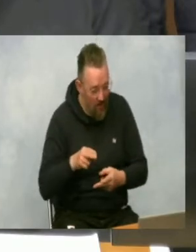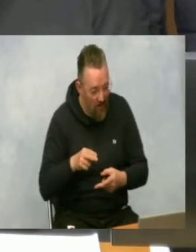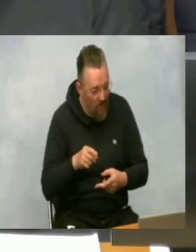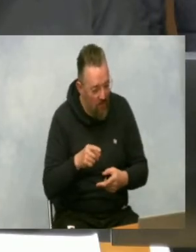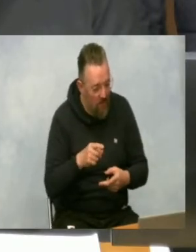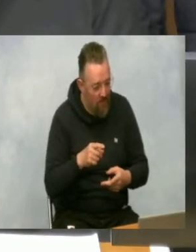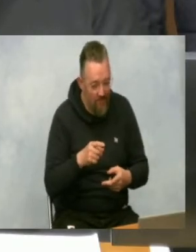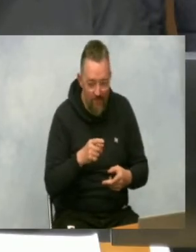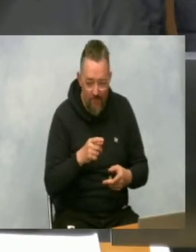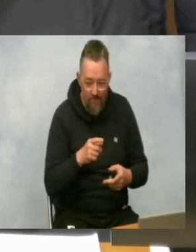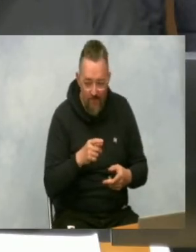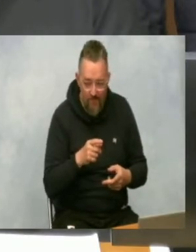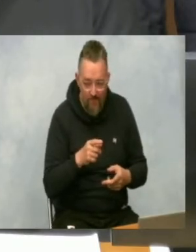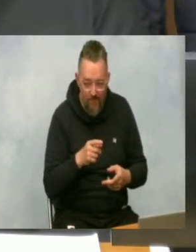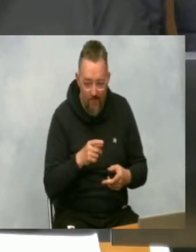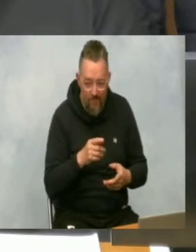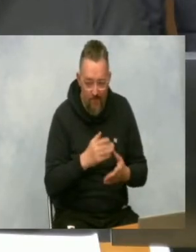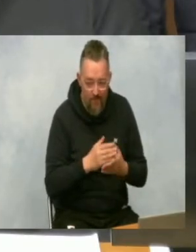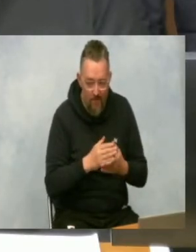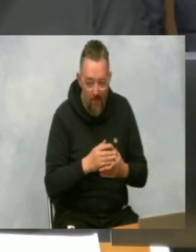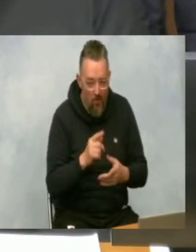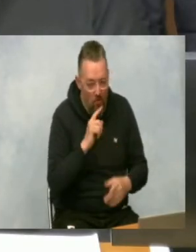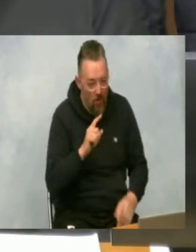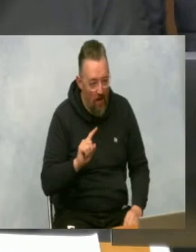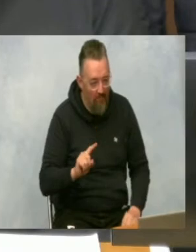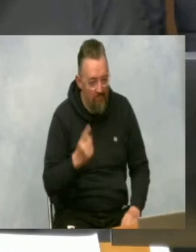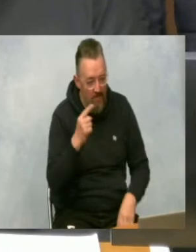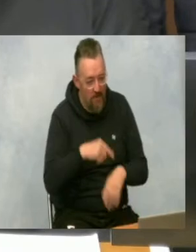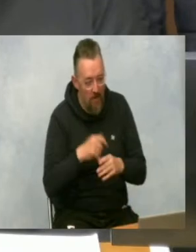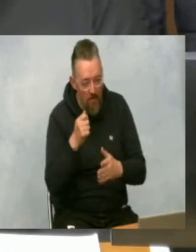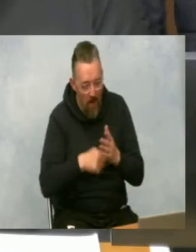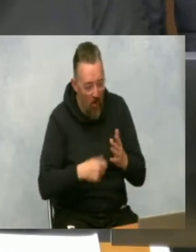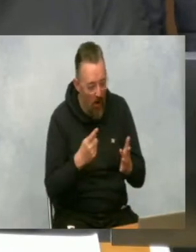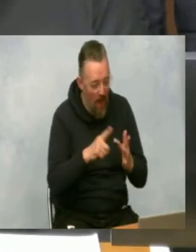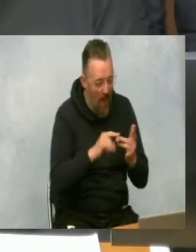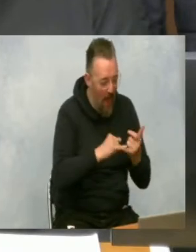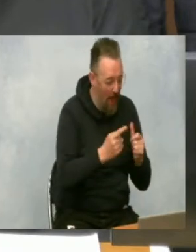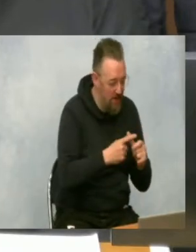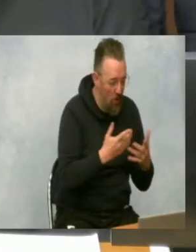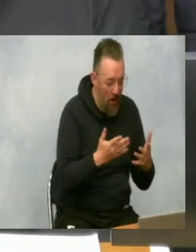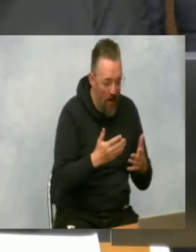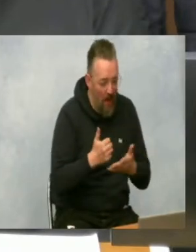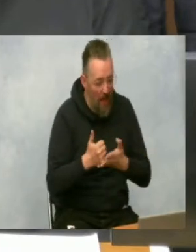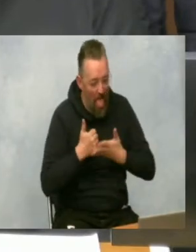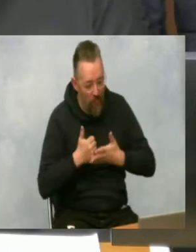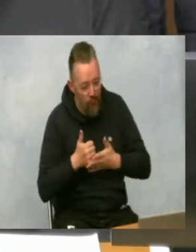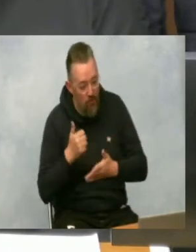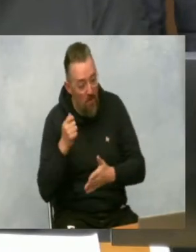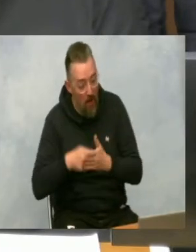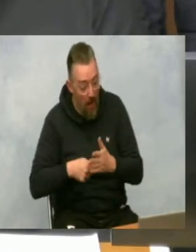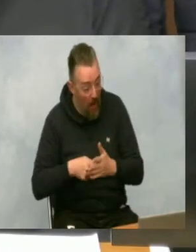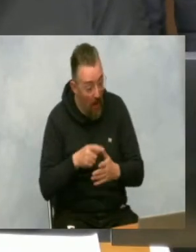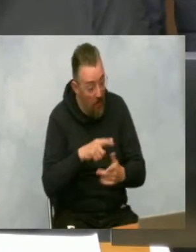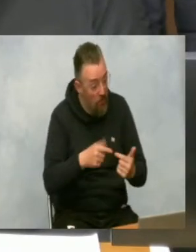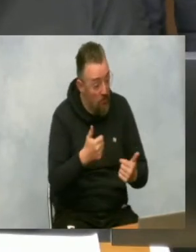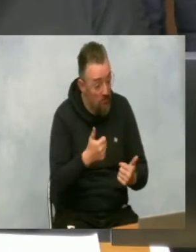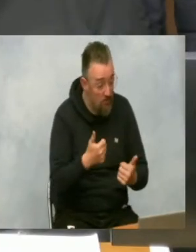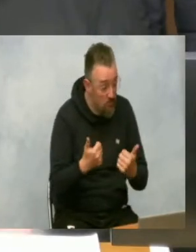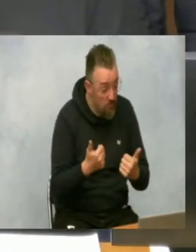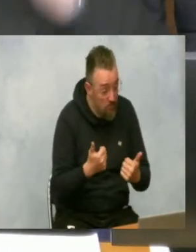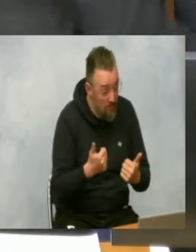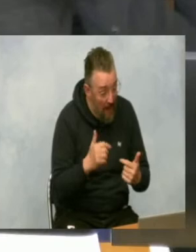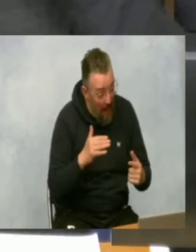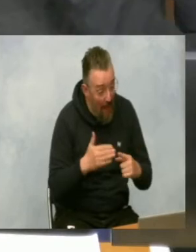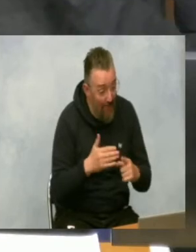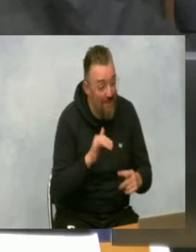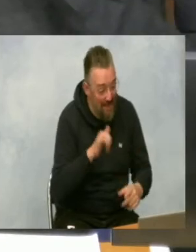stamp duty relief for the first-time buyer, ISAs or Help to Buy schemes, all well-intentioned, but it's